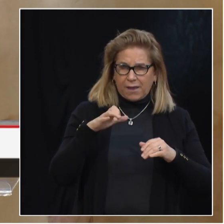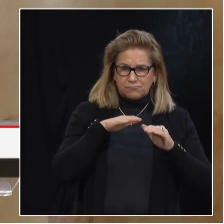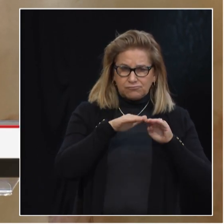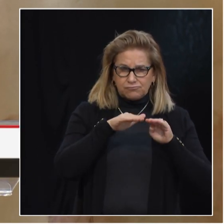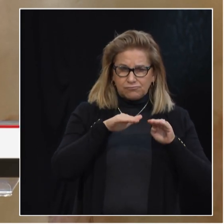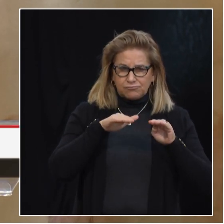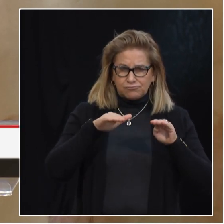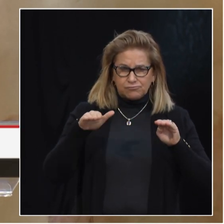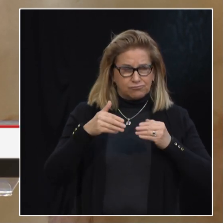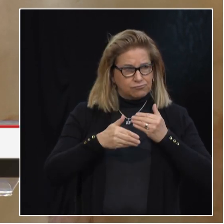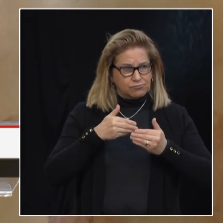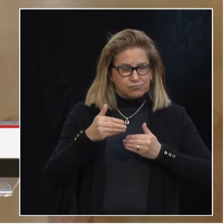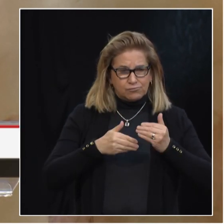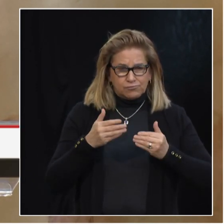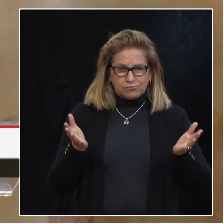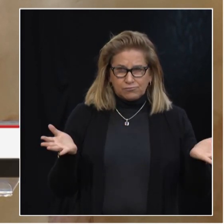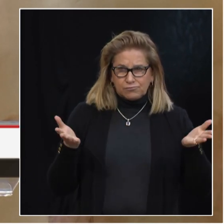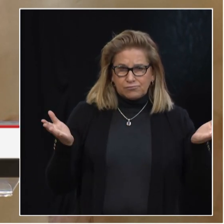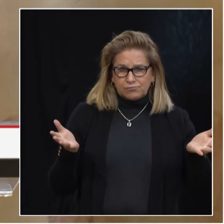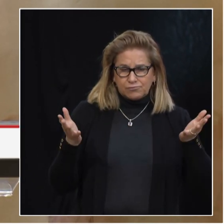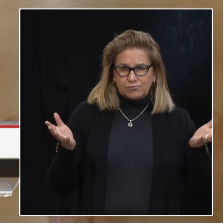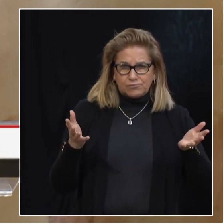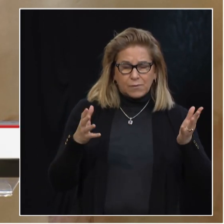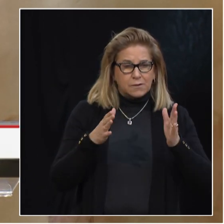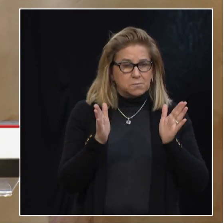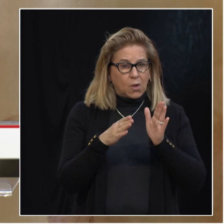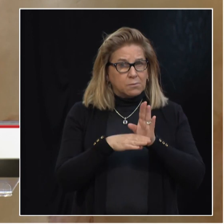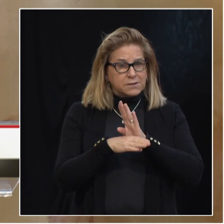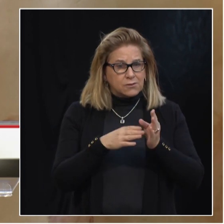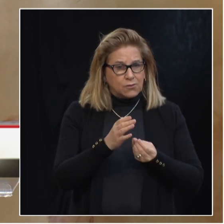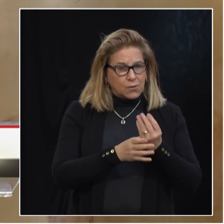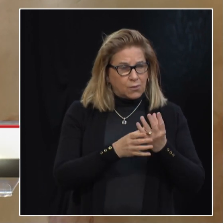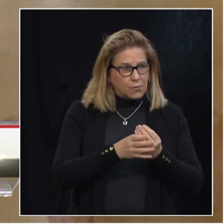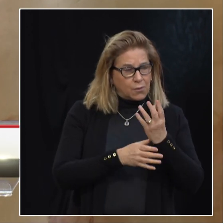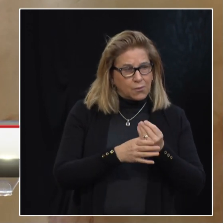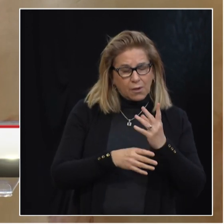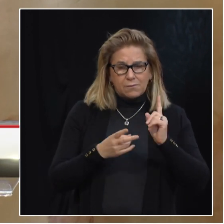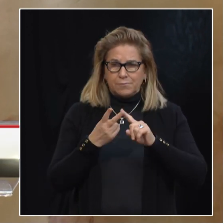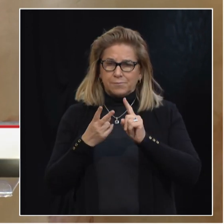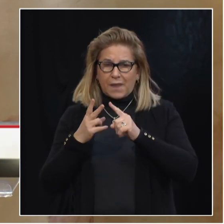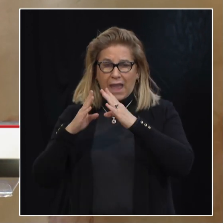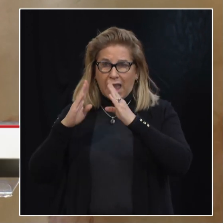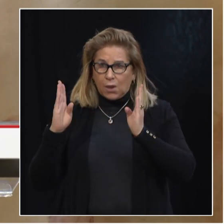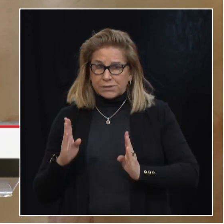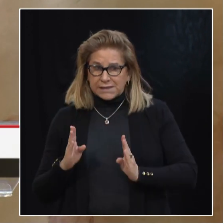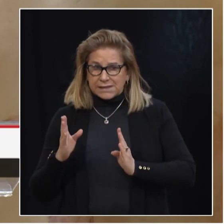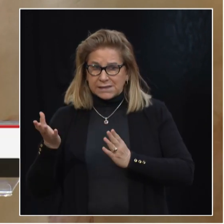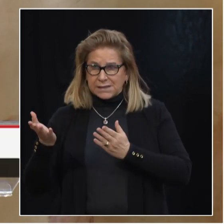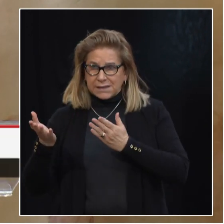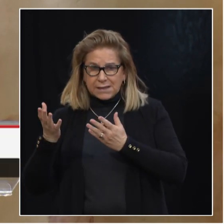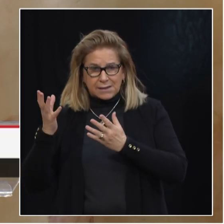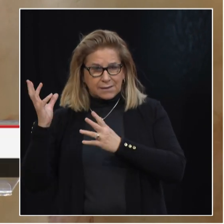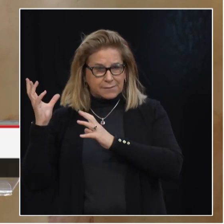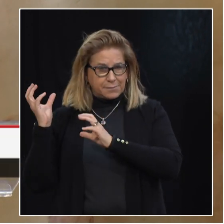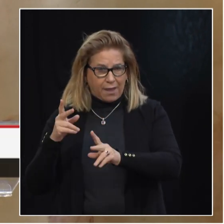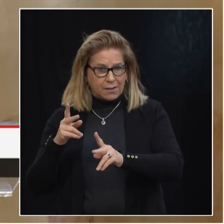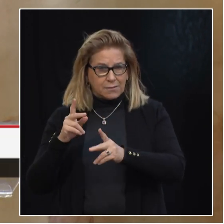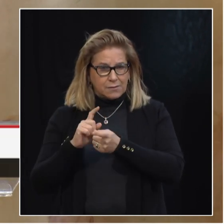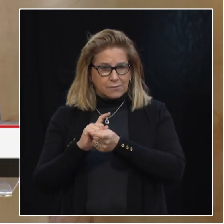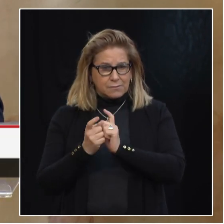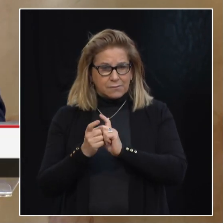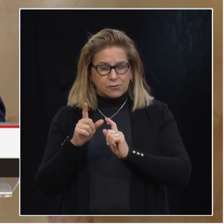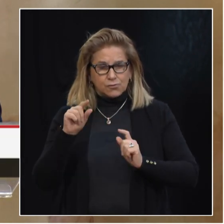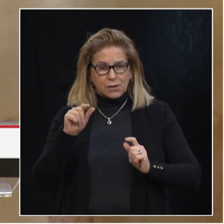jobs in the past year. And while we await the mayor's 2024 budget next week, we already know that sustaining